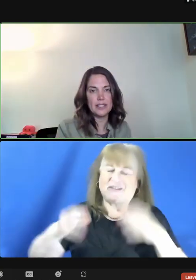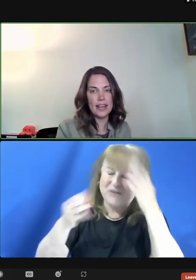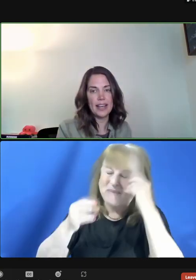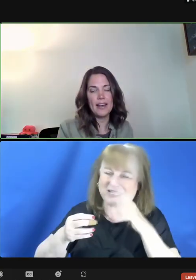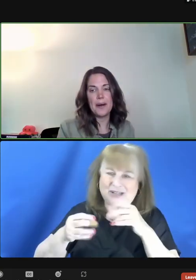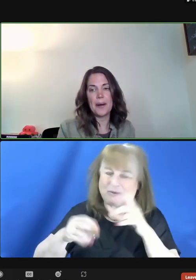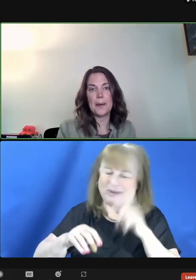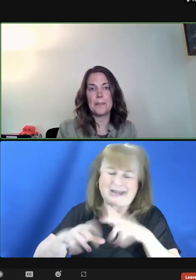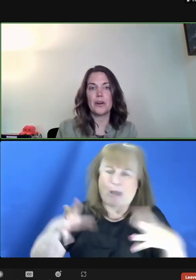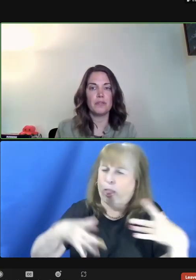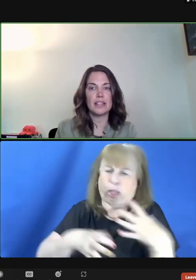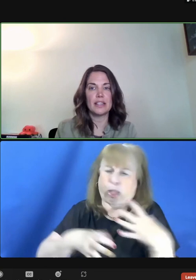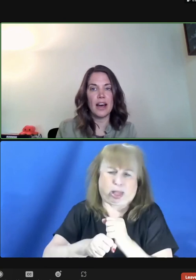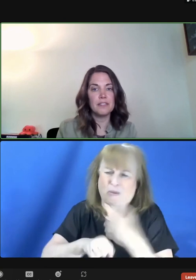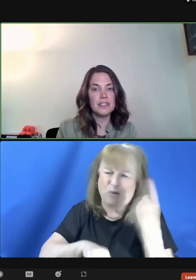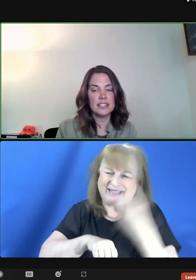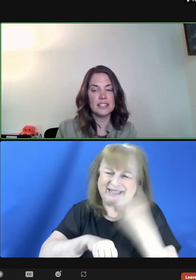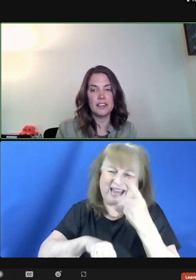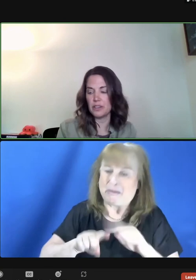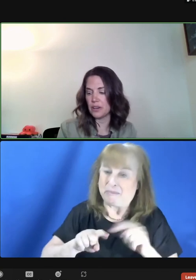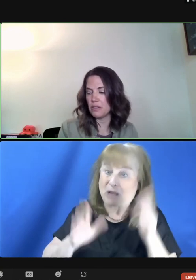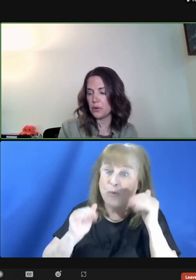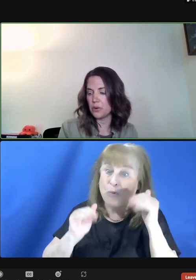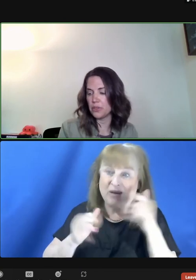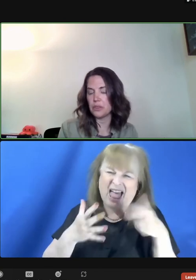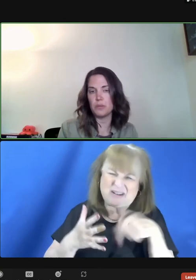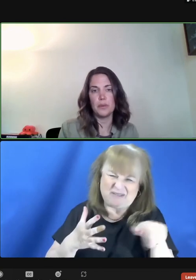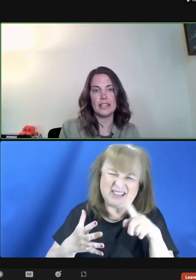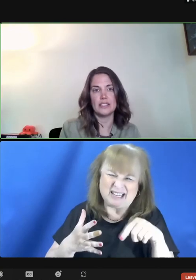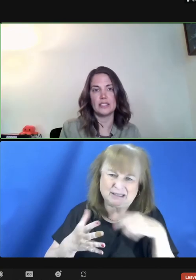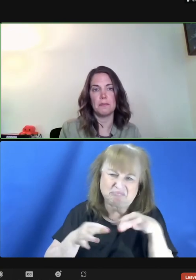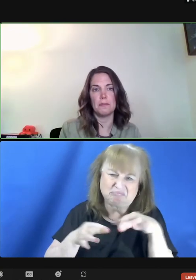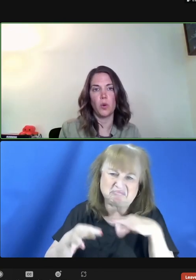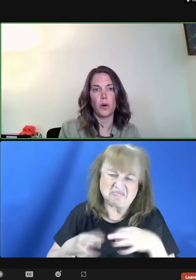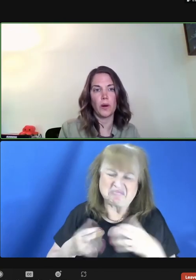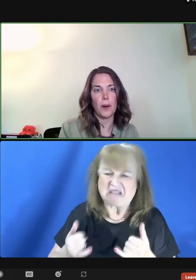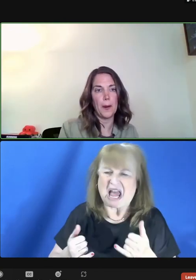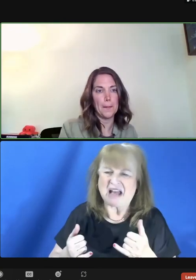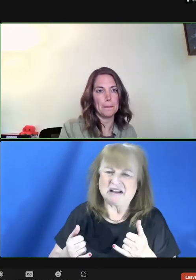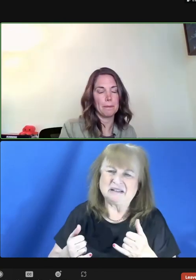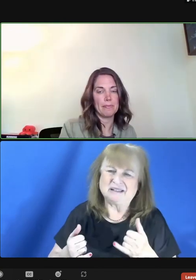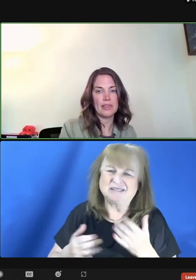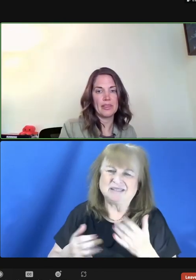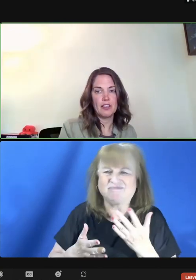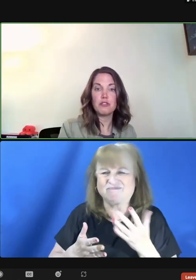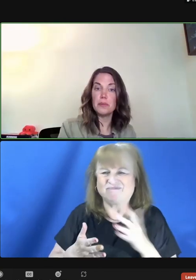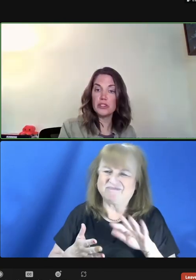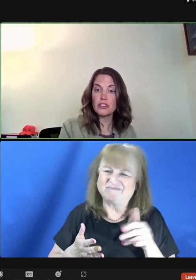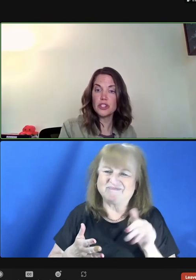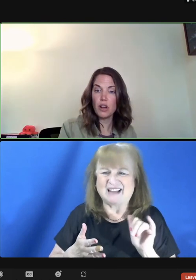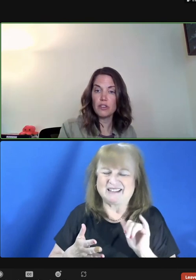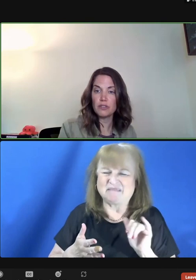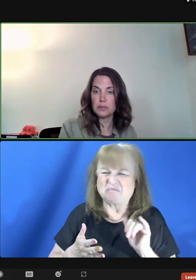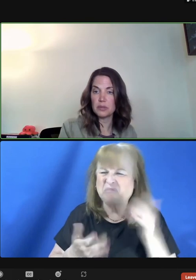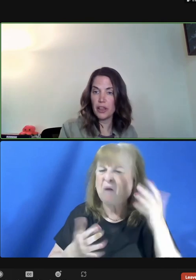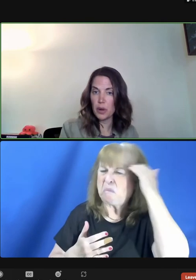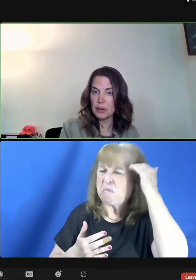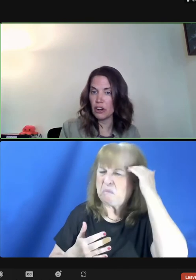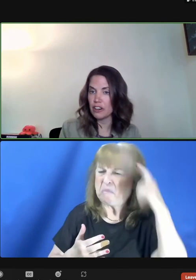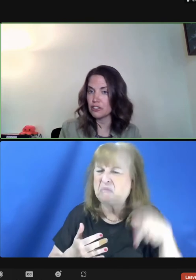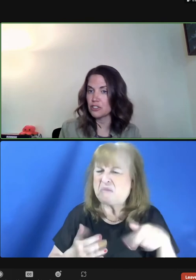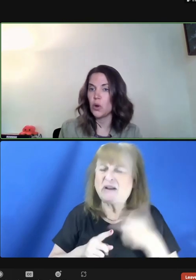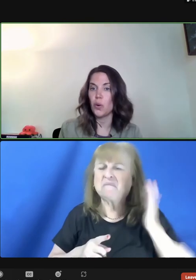get to in one day. But hopefully a lot of this stuff that we're going through at the moment is some more familiar to you all